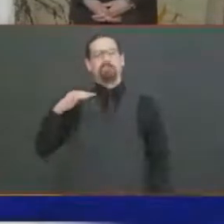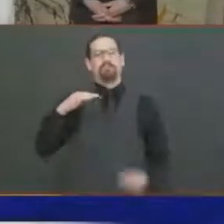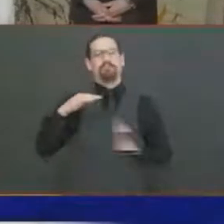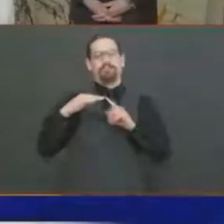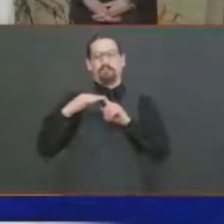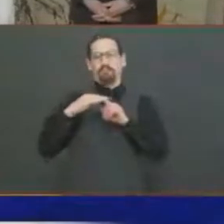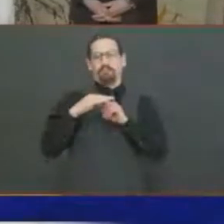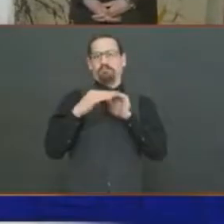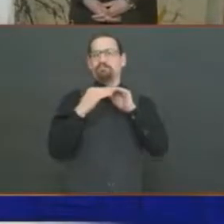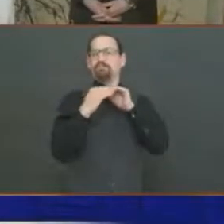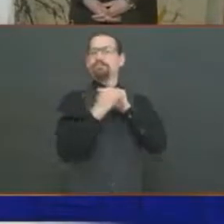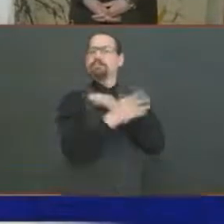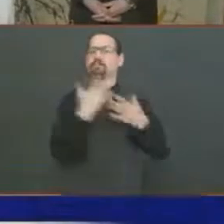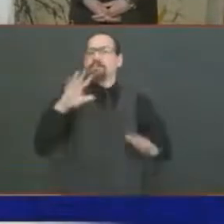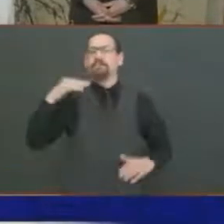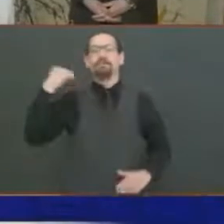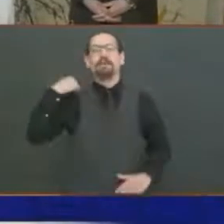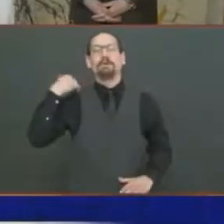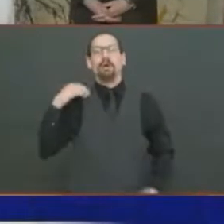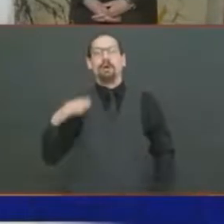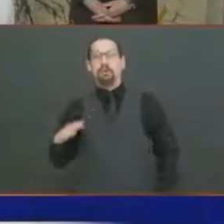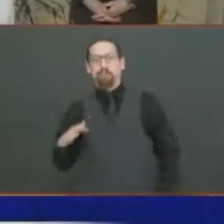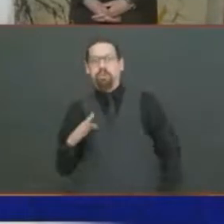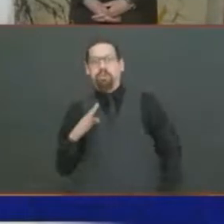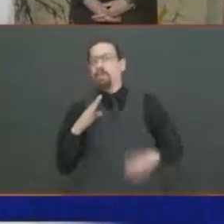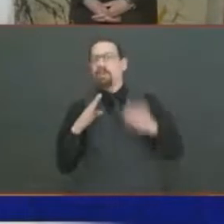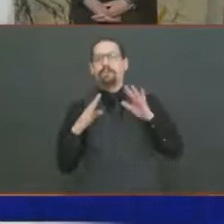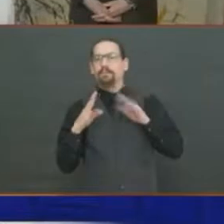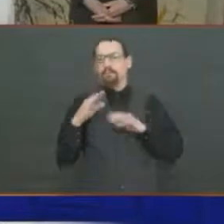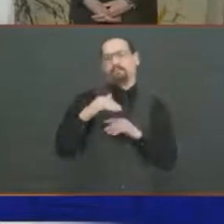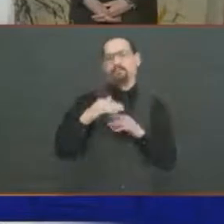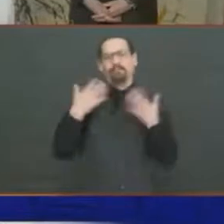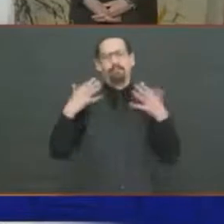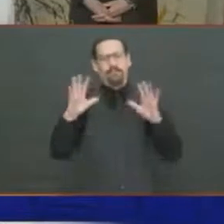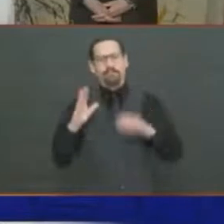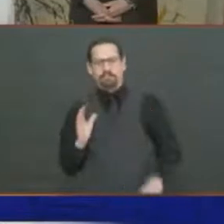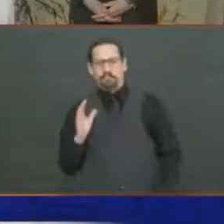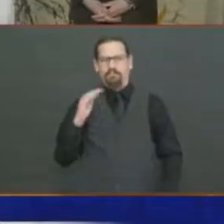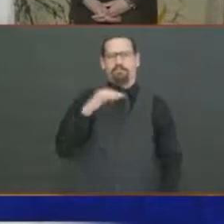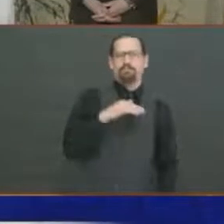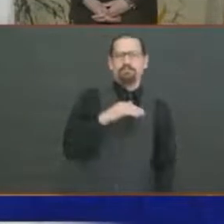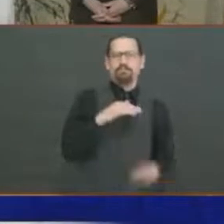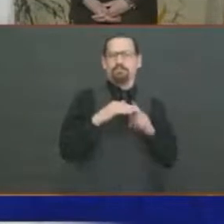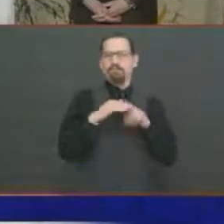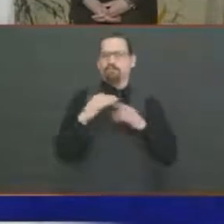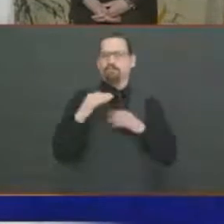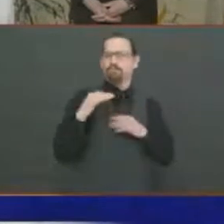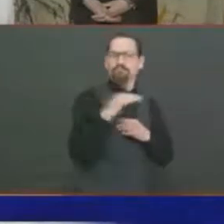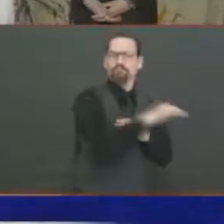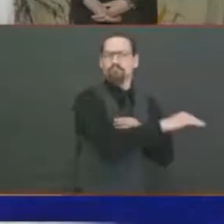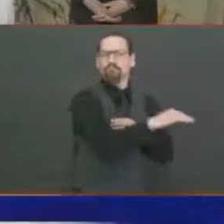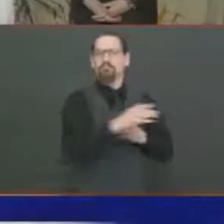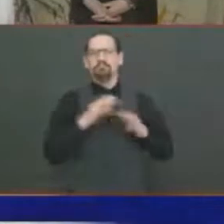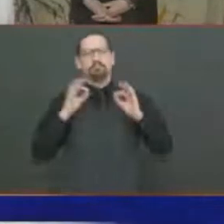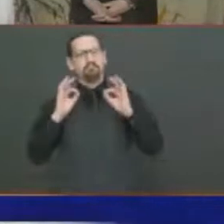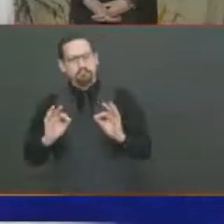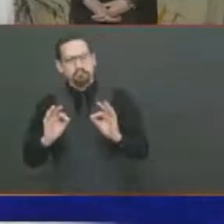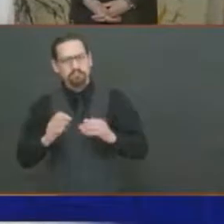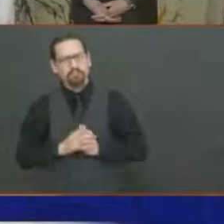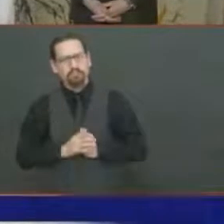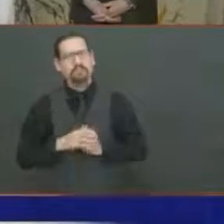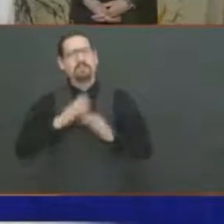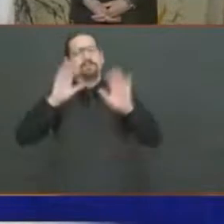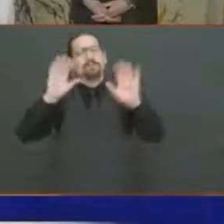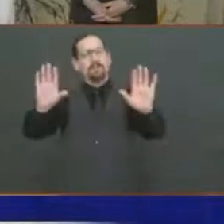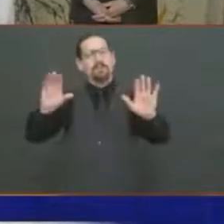or declining trend in hospitalizations. We're also tracking, a lot of you have said to me, how do you account for the fact that some days you